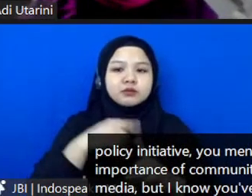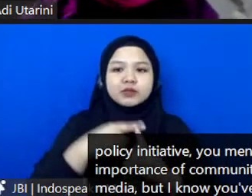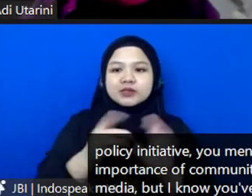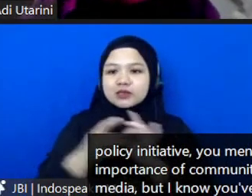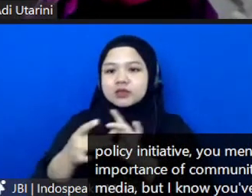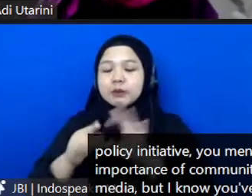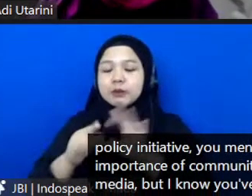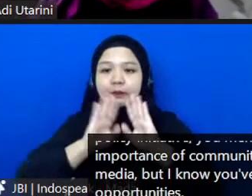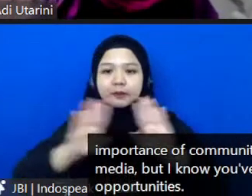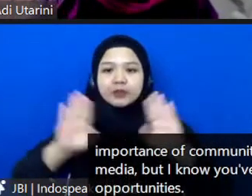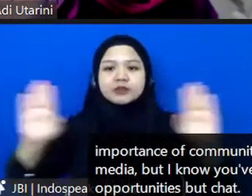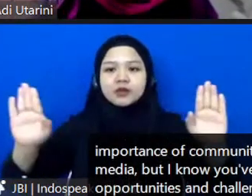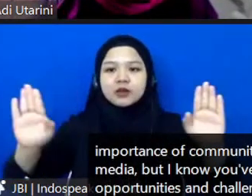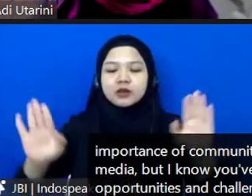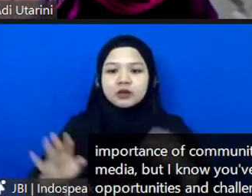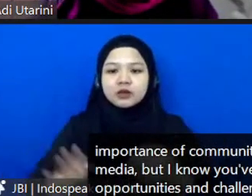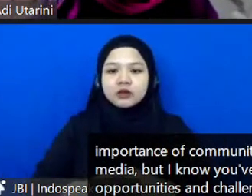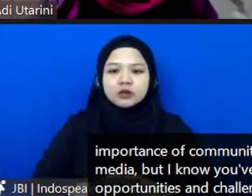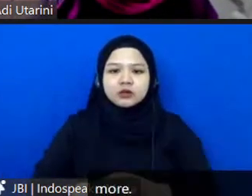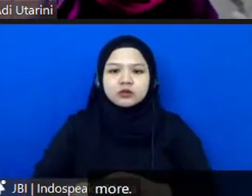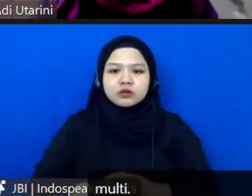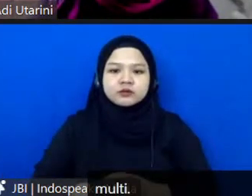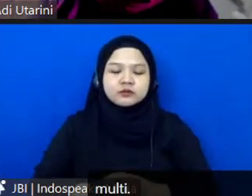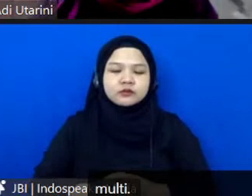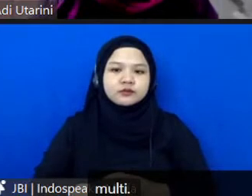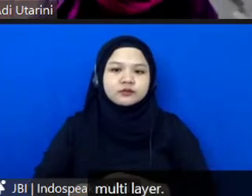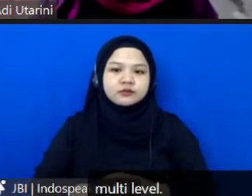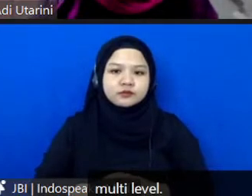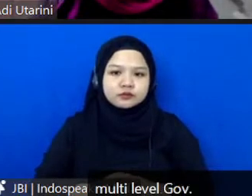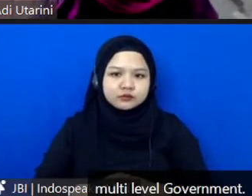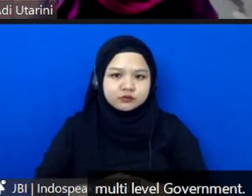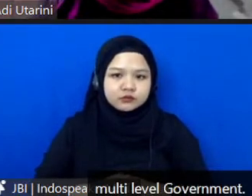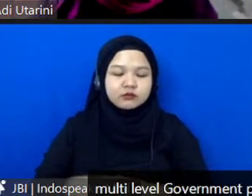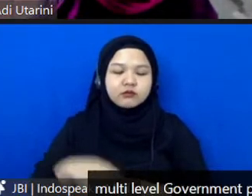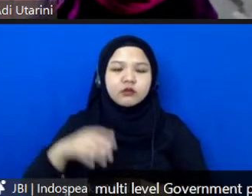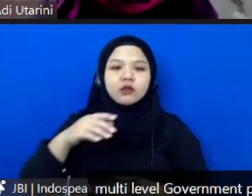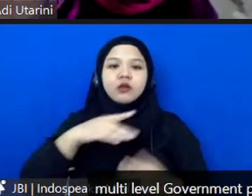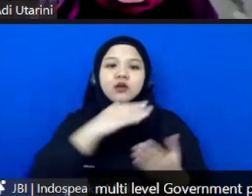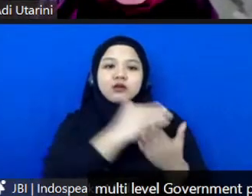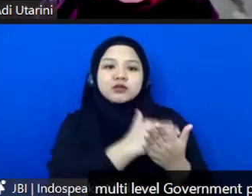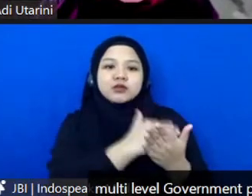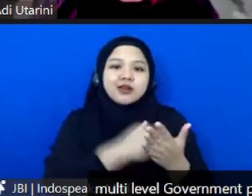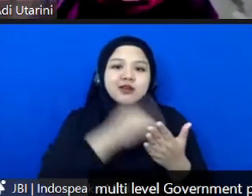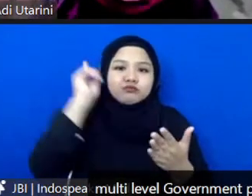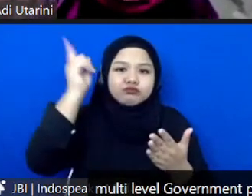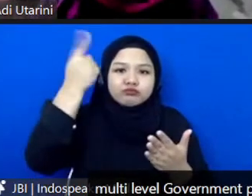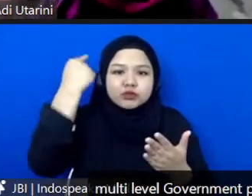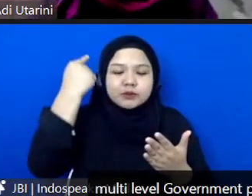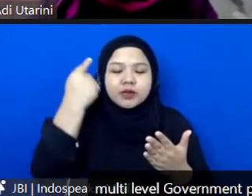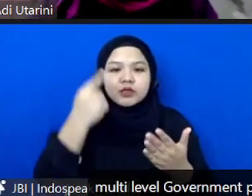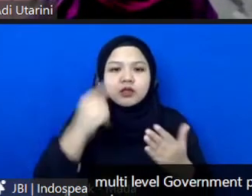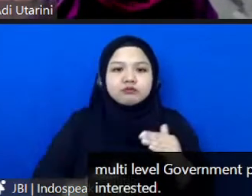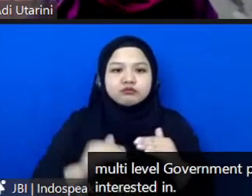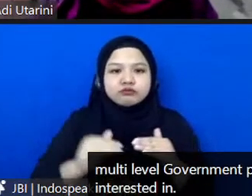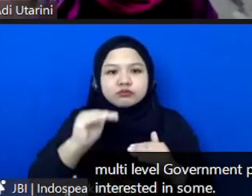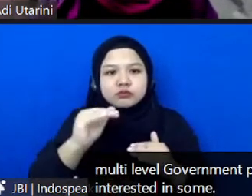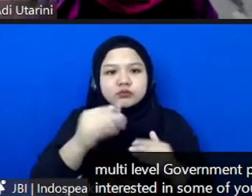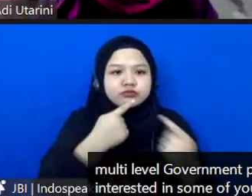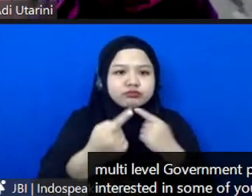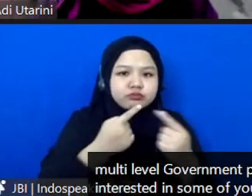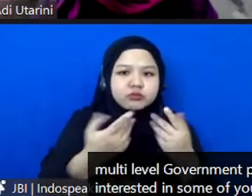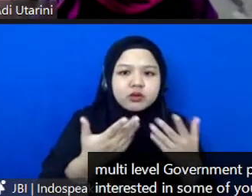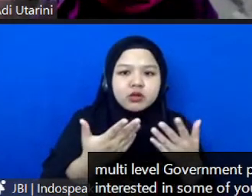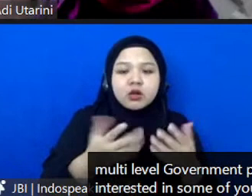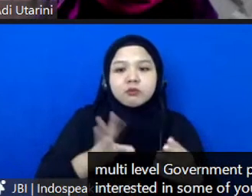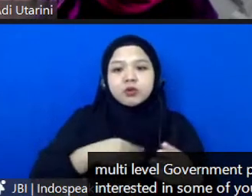the opportunities but challenges of working on a multi-level government policy dialogue process. So just interested in some of your insights,